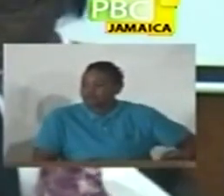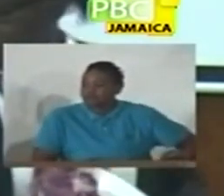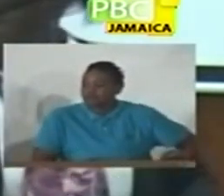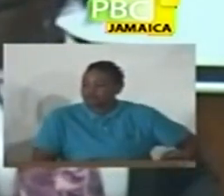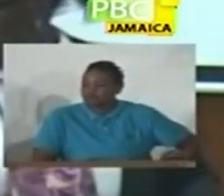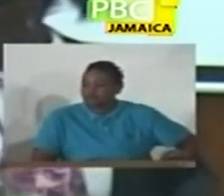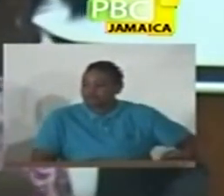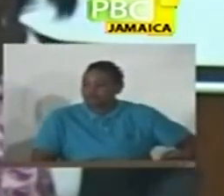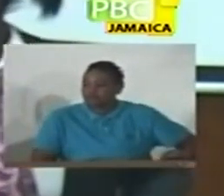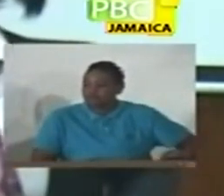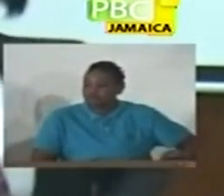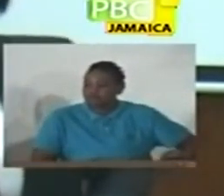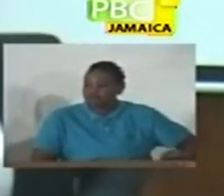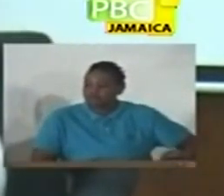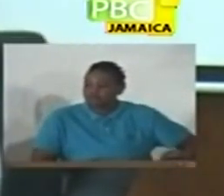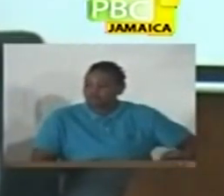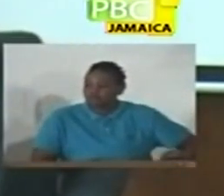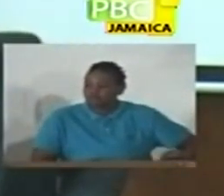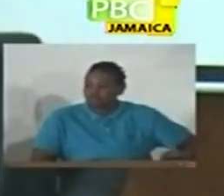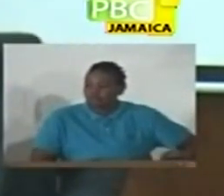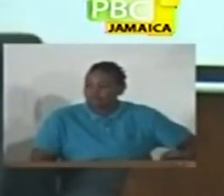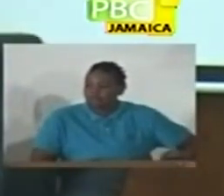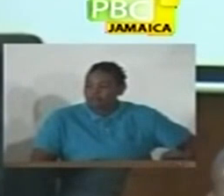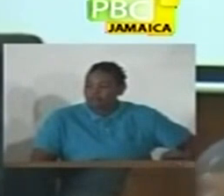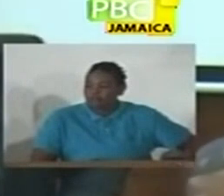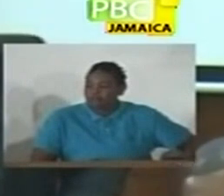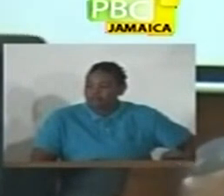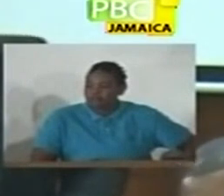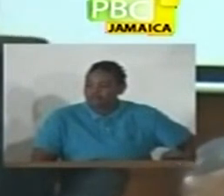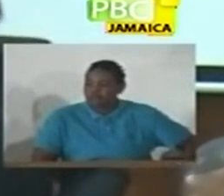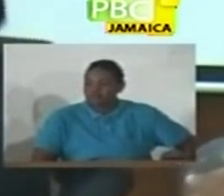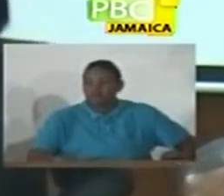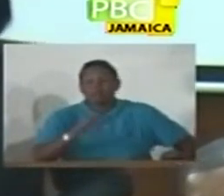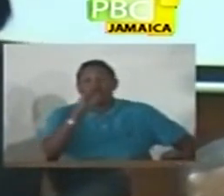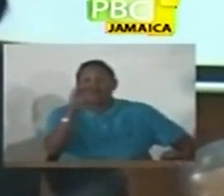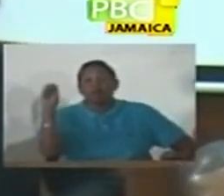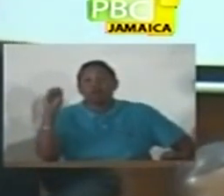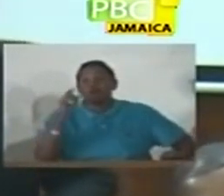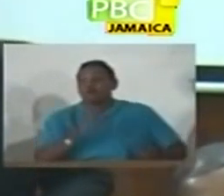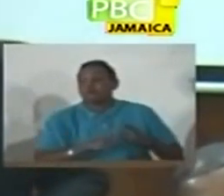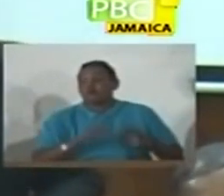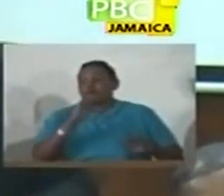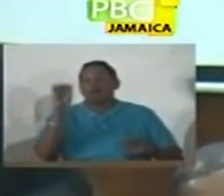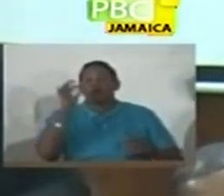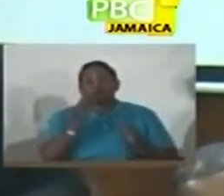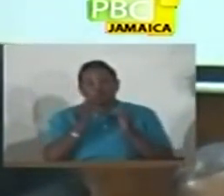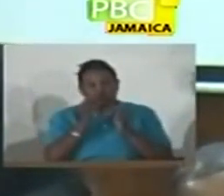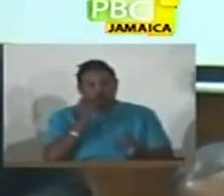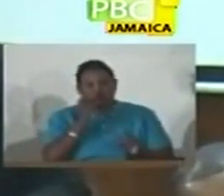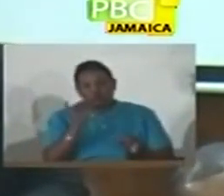out of bamboo. And of course, bamboo straw.